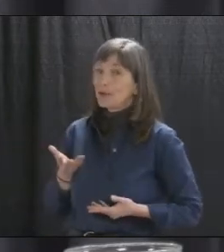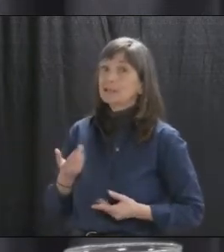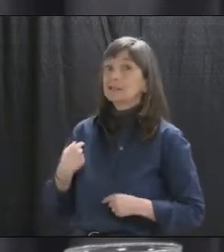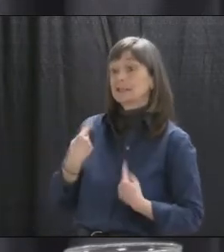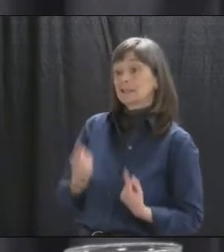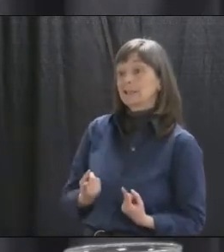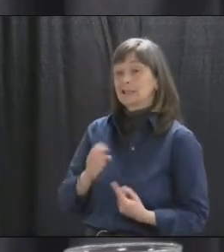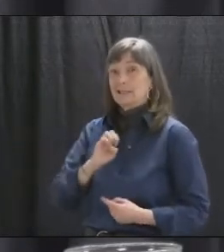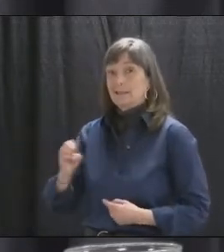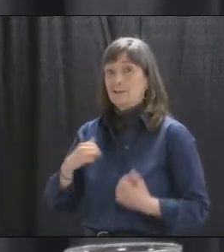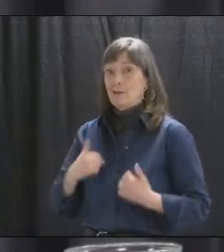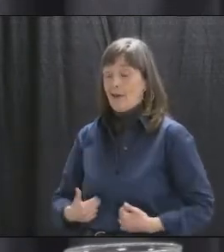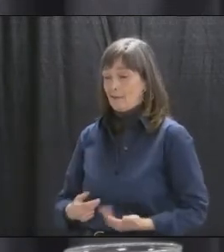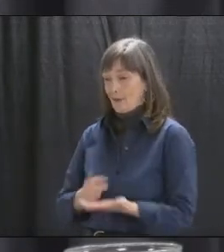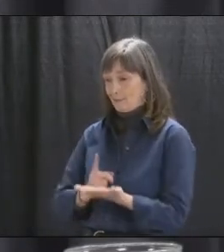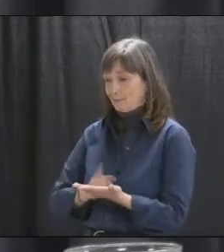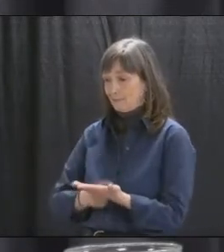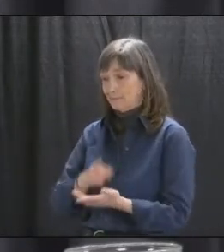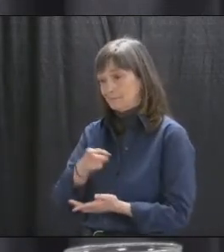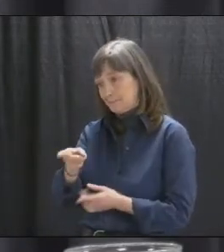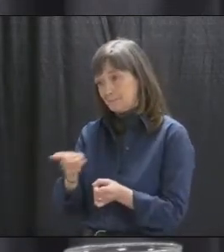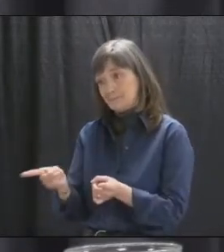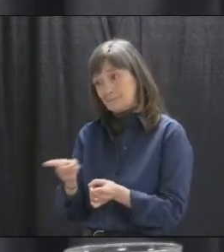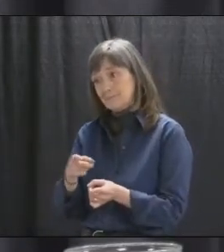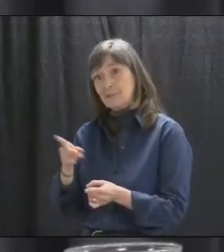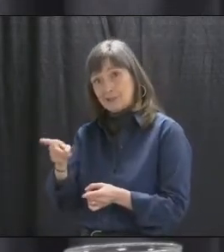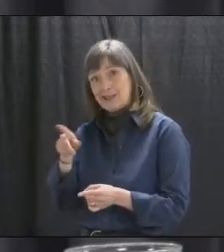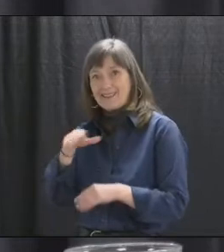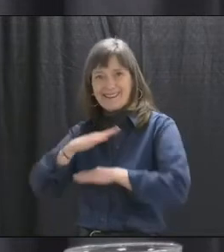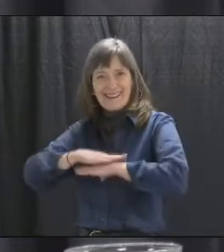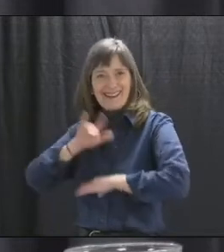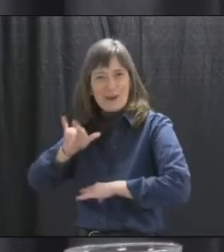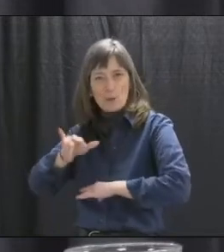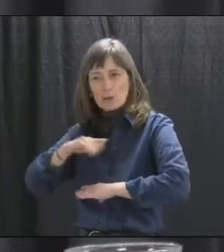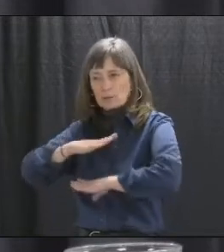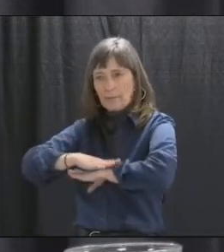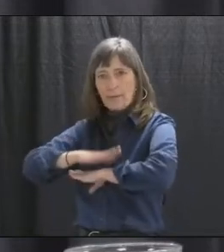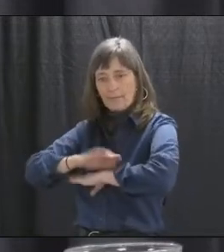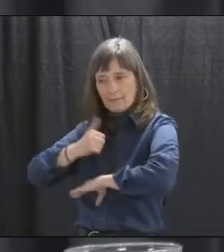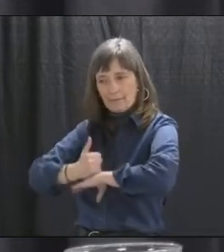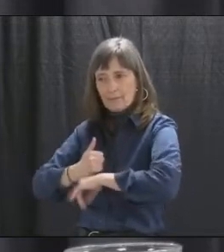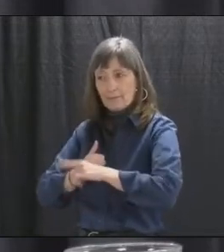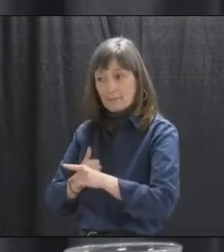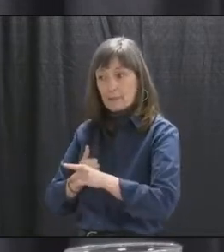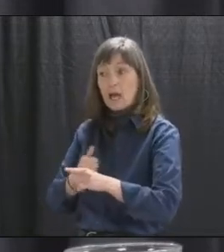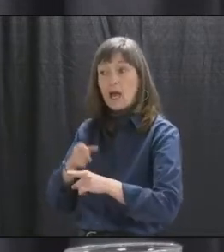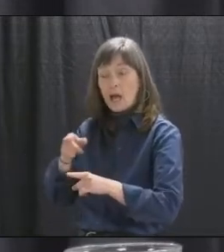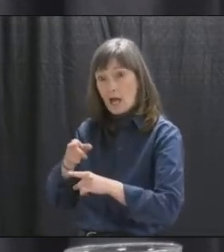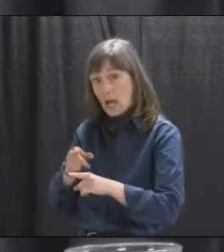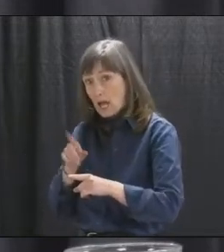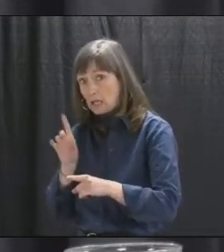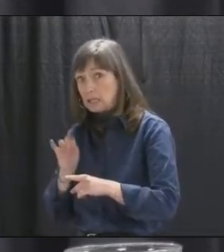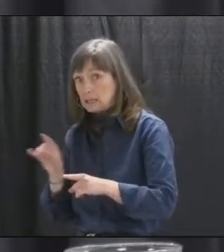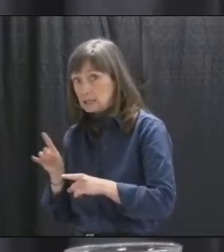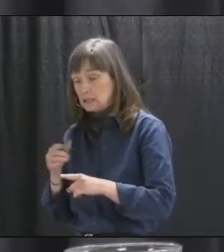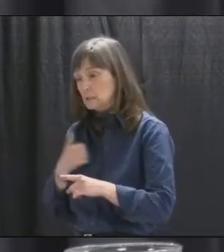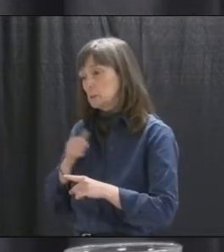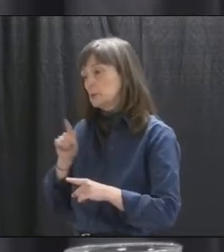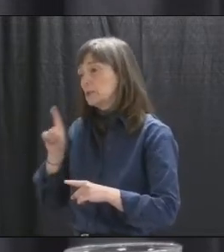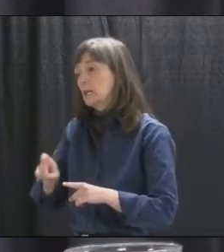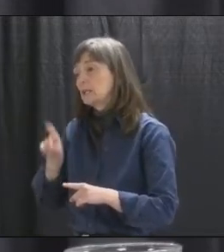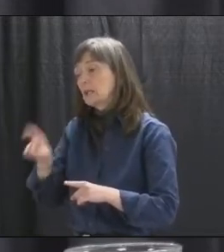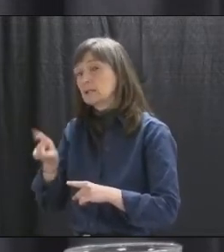Health, who have been staffing St. John's arrival area, and through random checks, and my